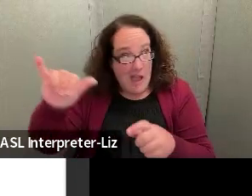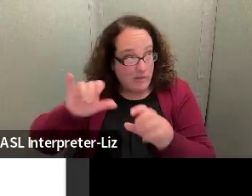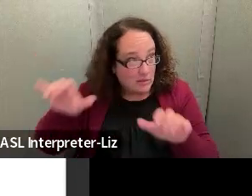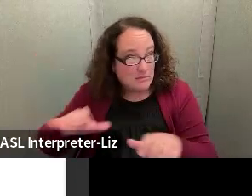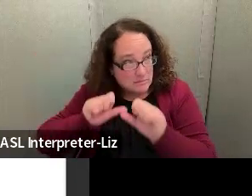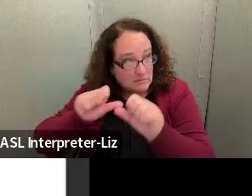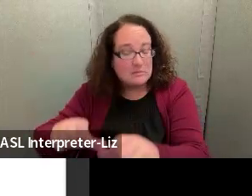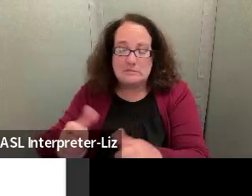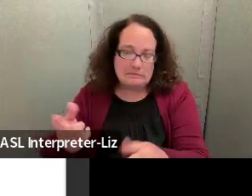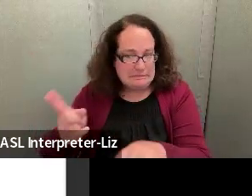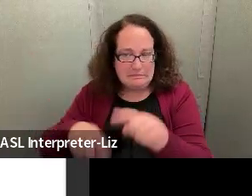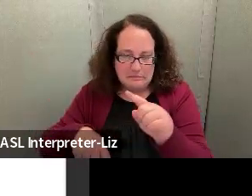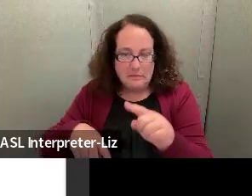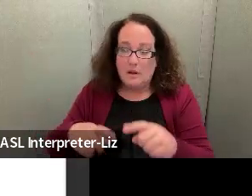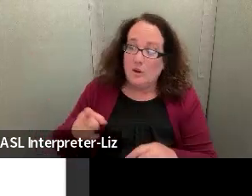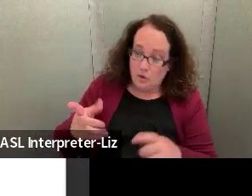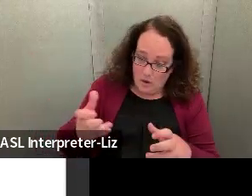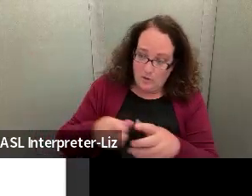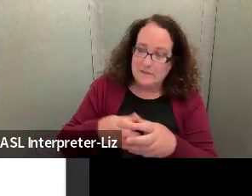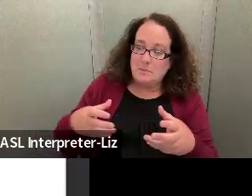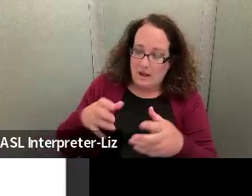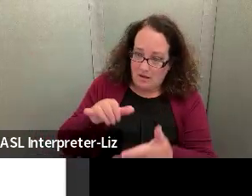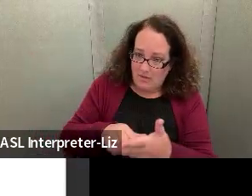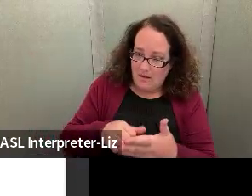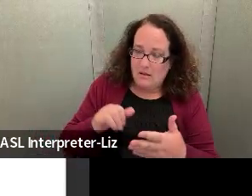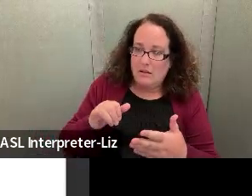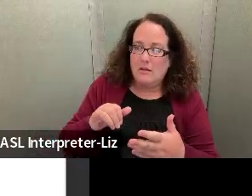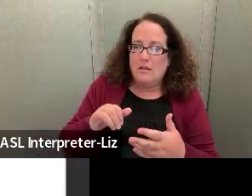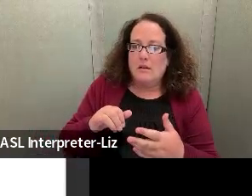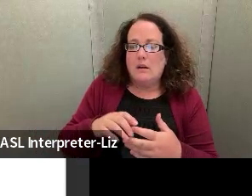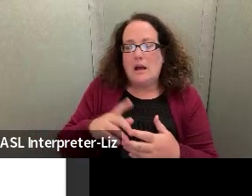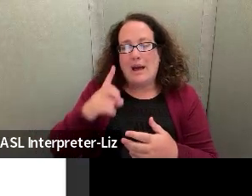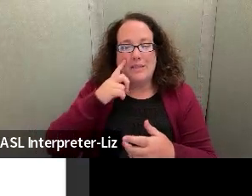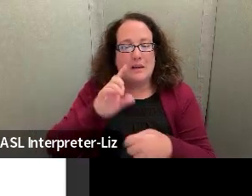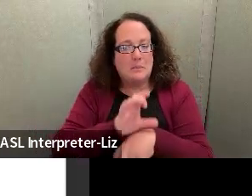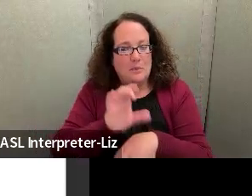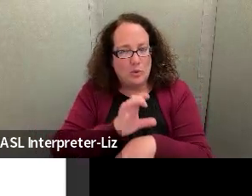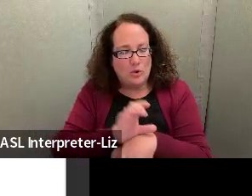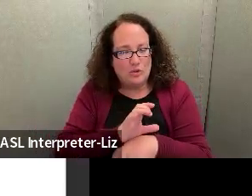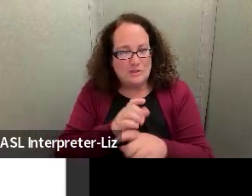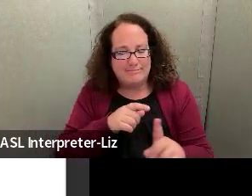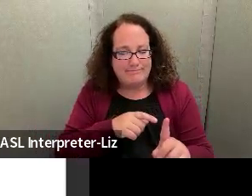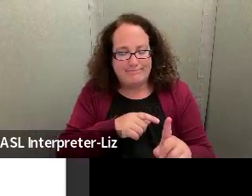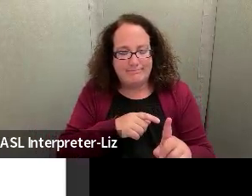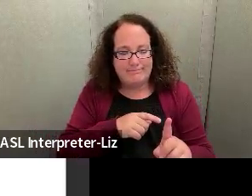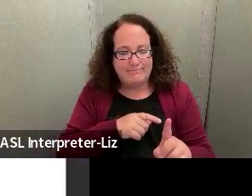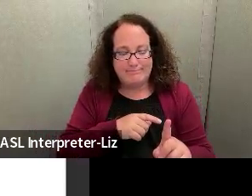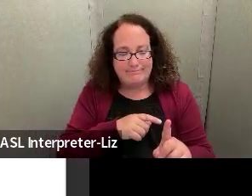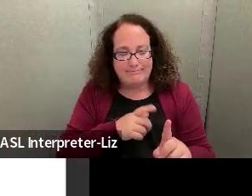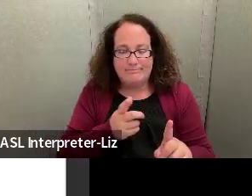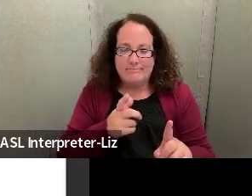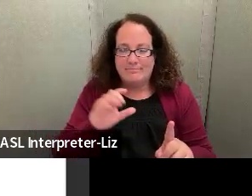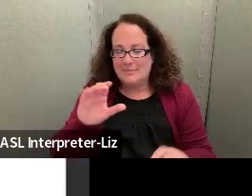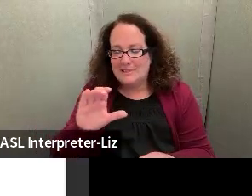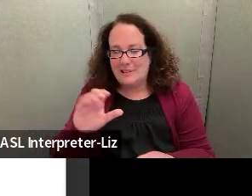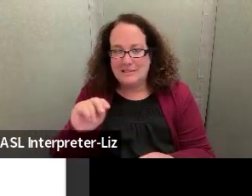to expand upon that though. So Yeah. you can- Yeah, I think computer assisted the